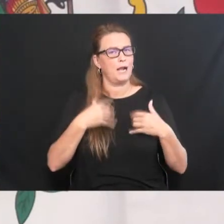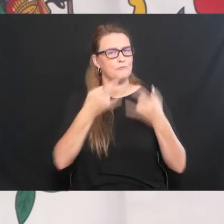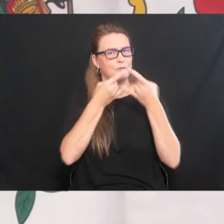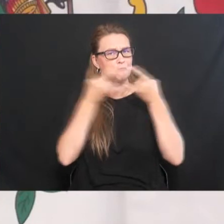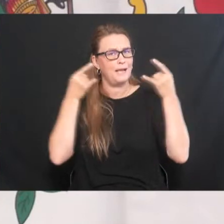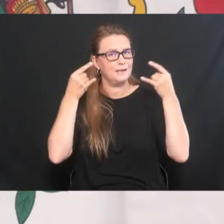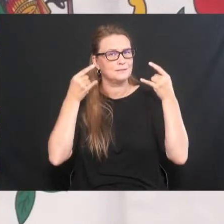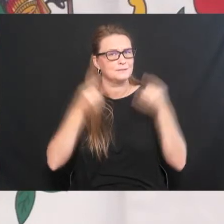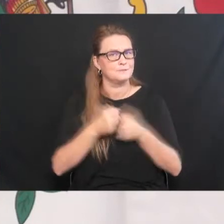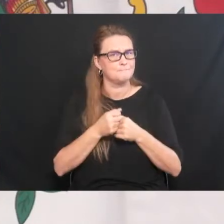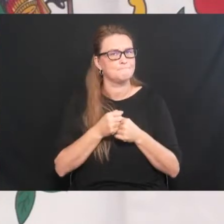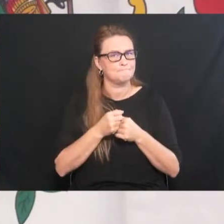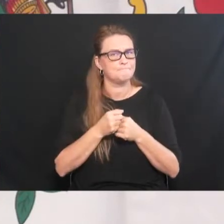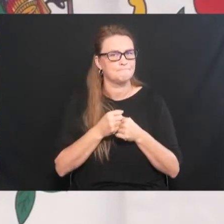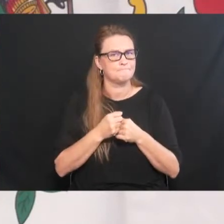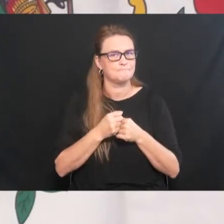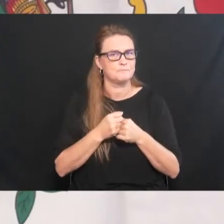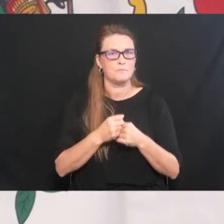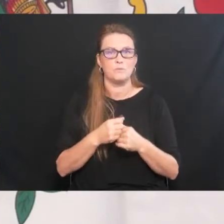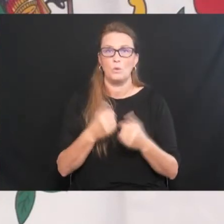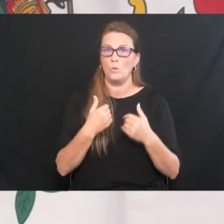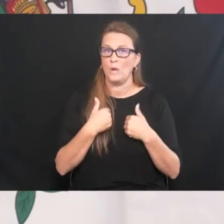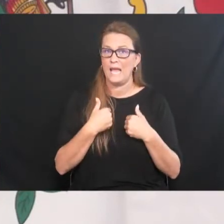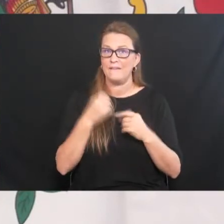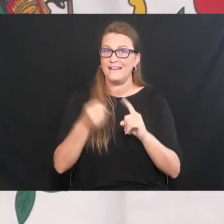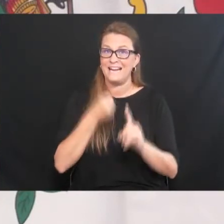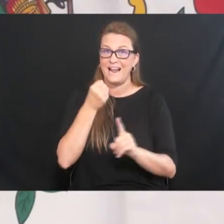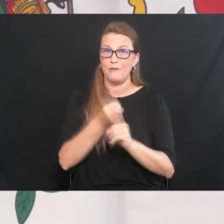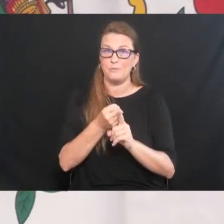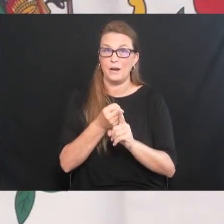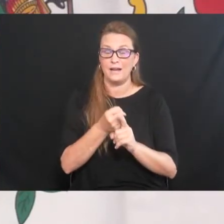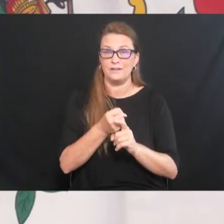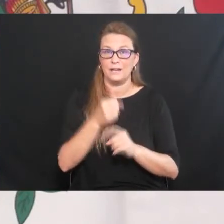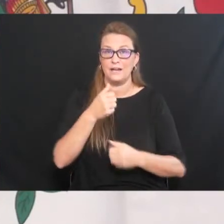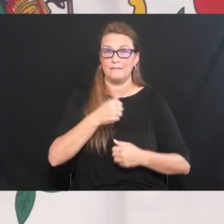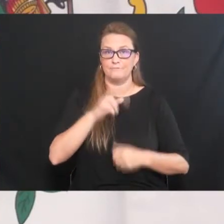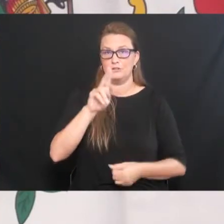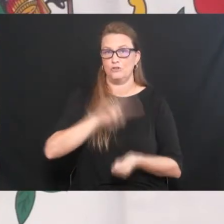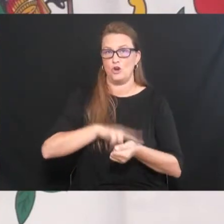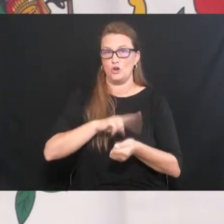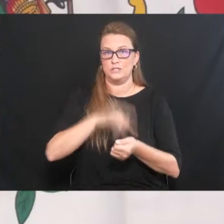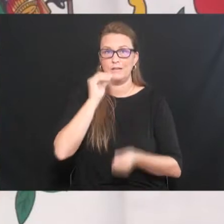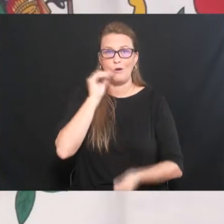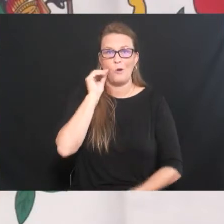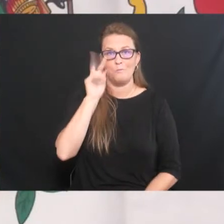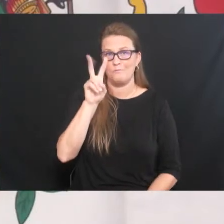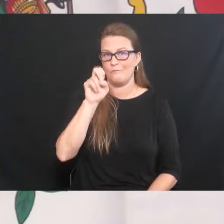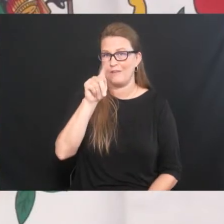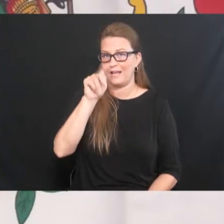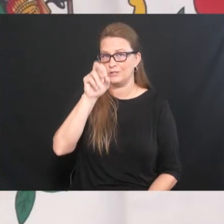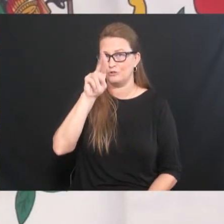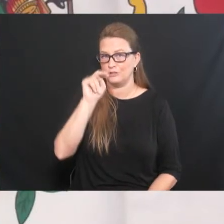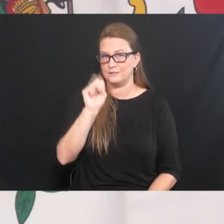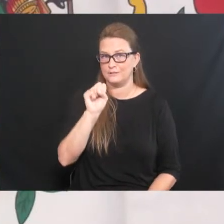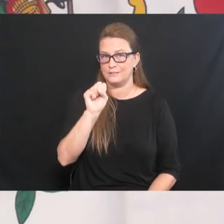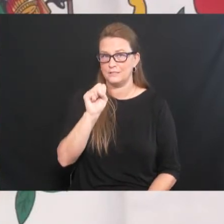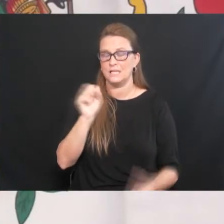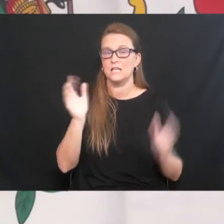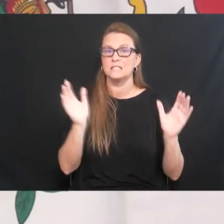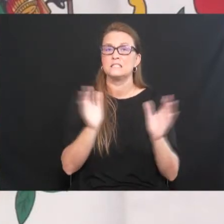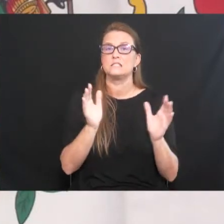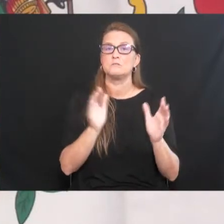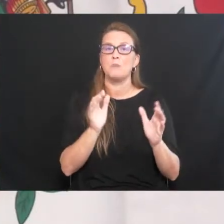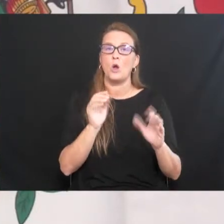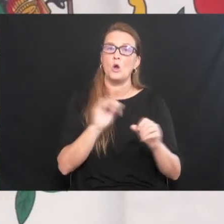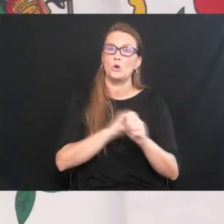mask. You know, we do have an outbreak at a veterans nursing home, and I want to read this to you. There's a small COVID outbreak at